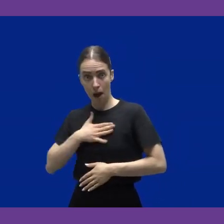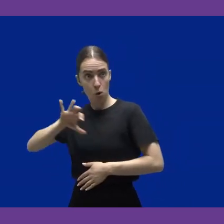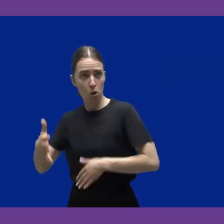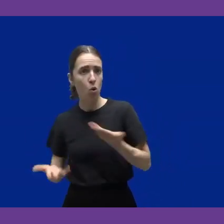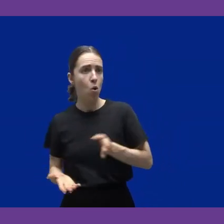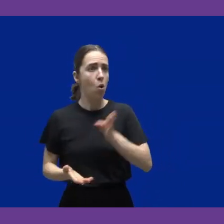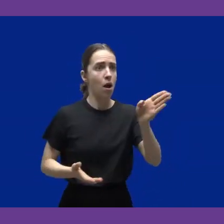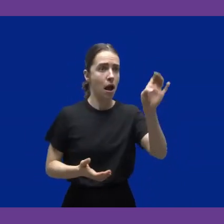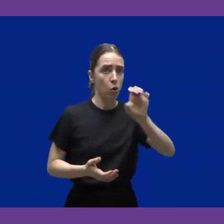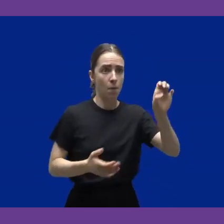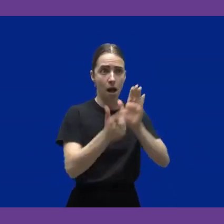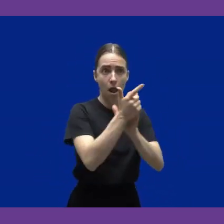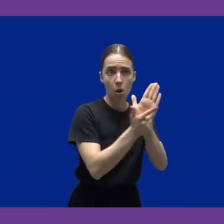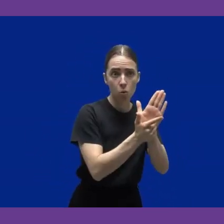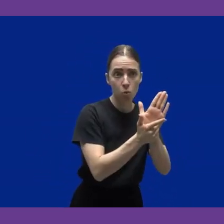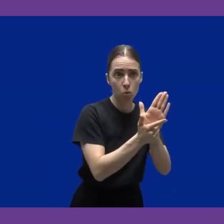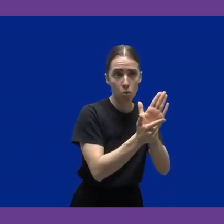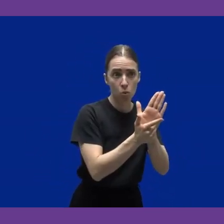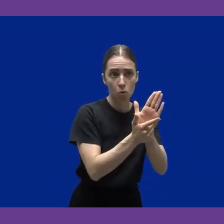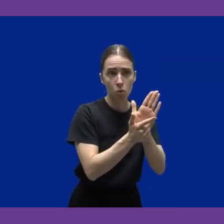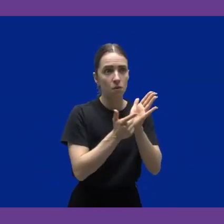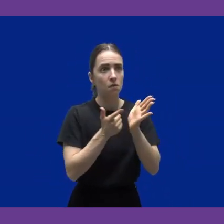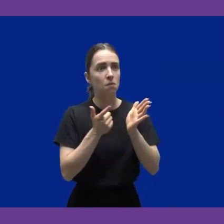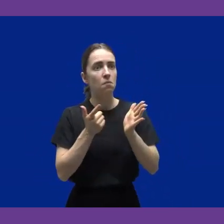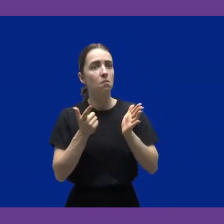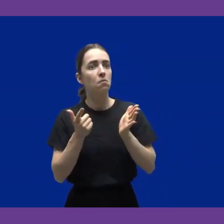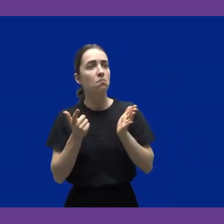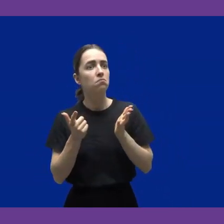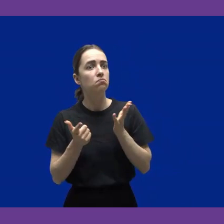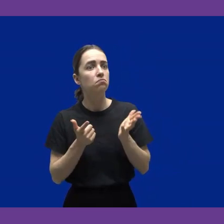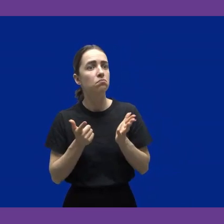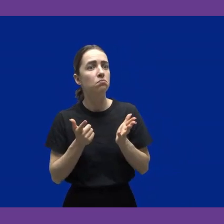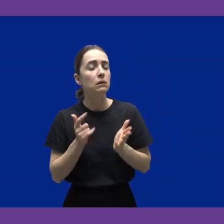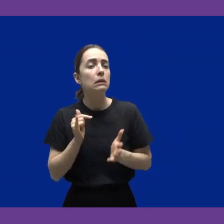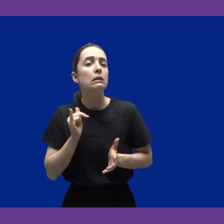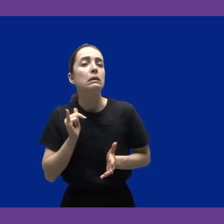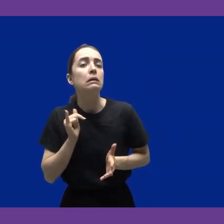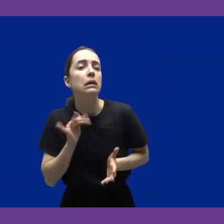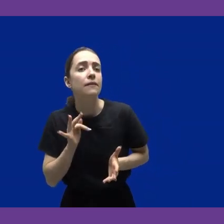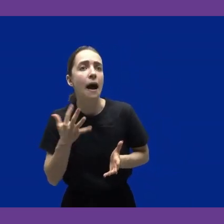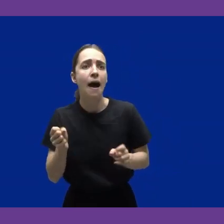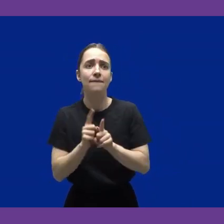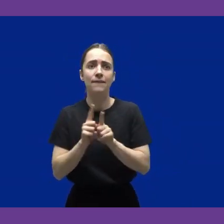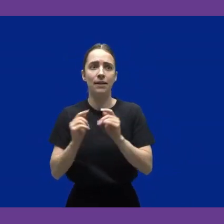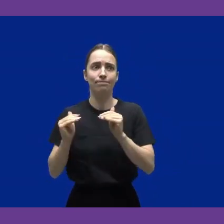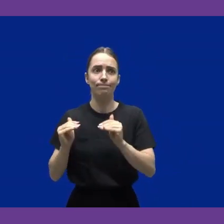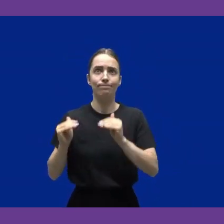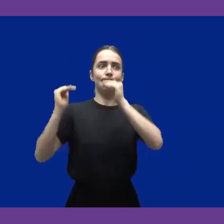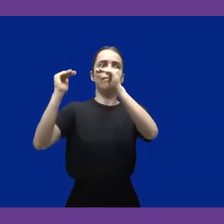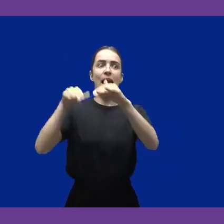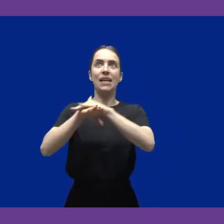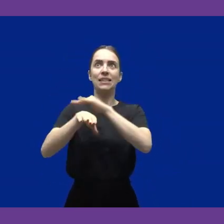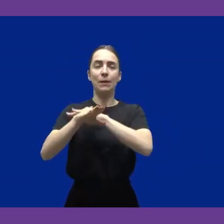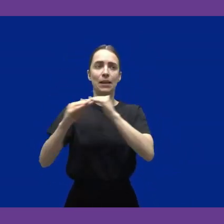unless it is providing a higher level of accessibility, should not apply anymore and shouldn't exist. But the harmonized standard is